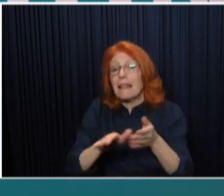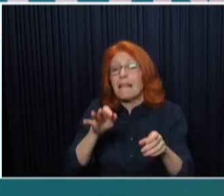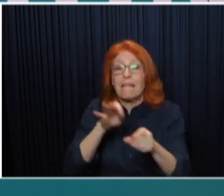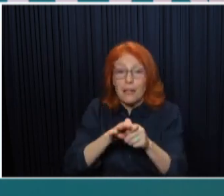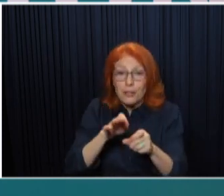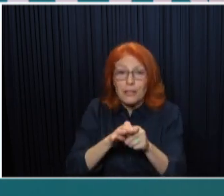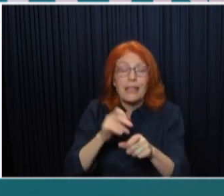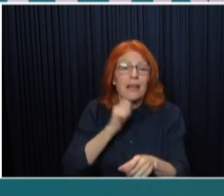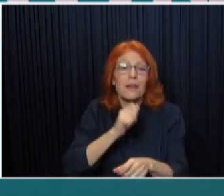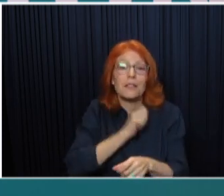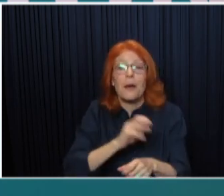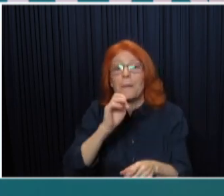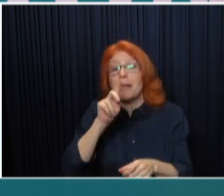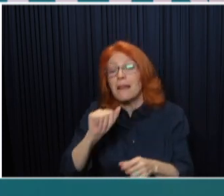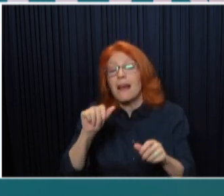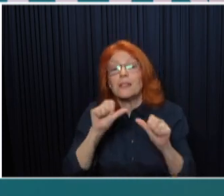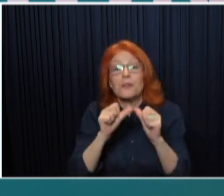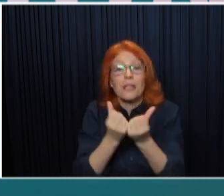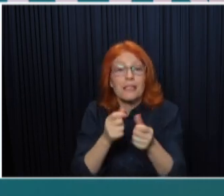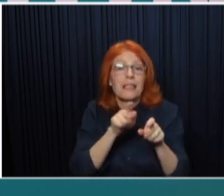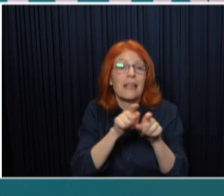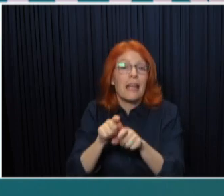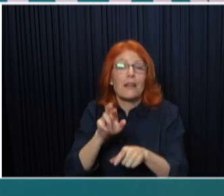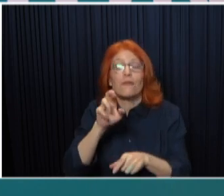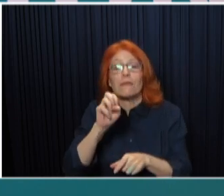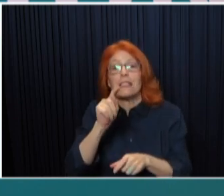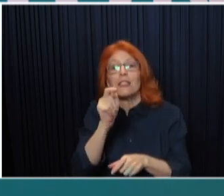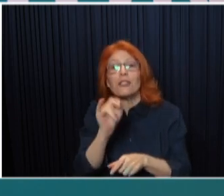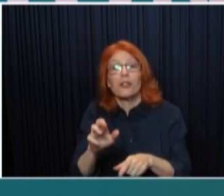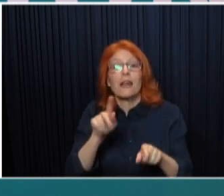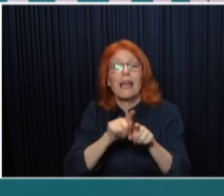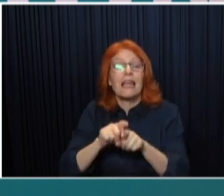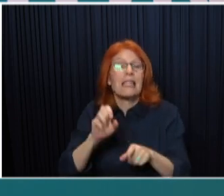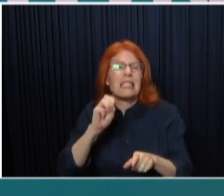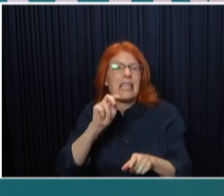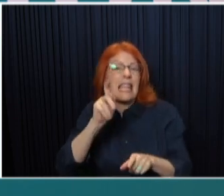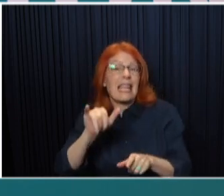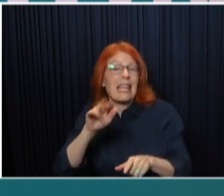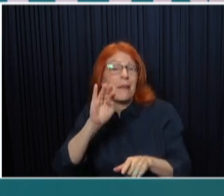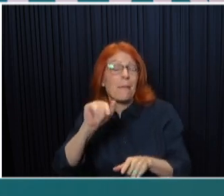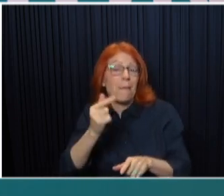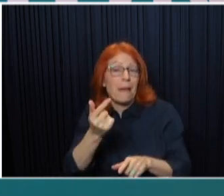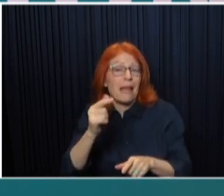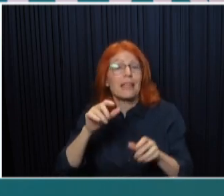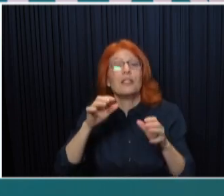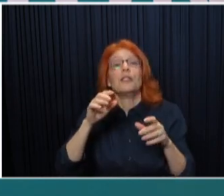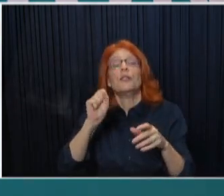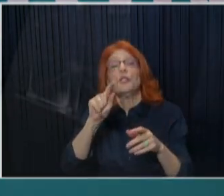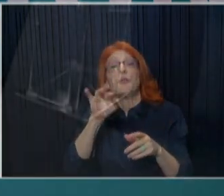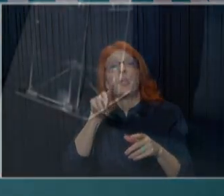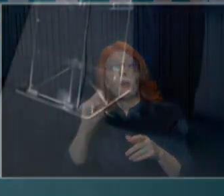Elections, the Arizona Media Association, Reister, and Sneaky Big Studios, thanks for joining us.